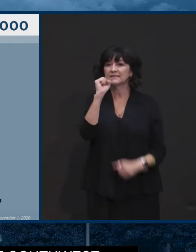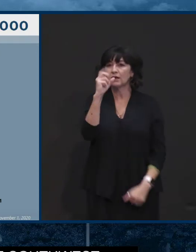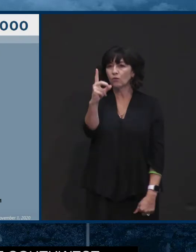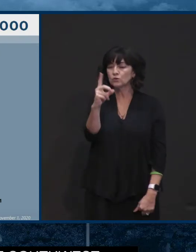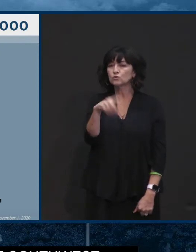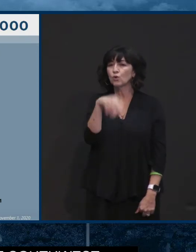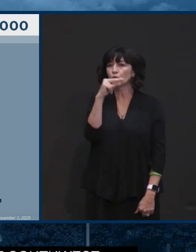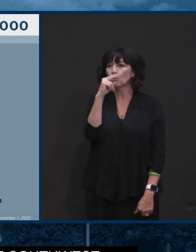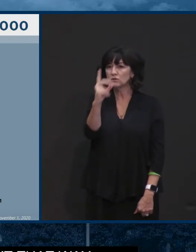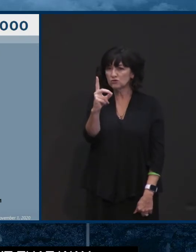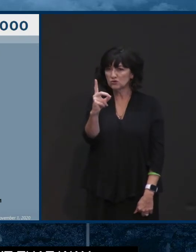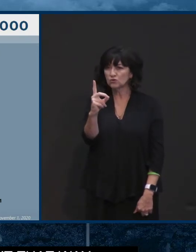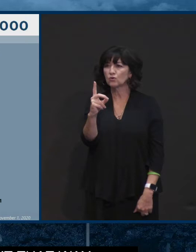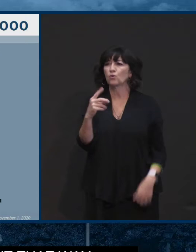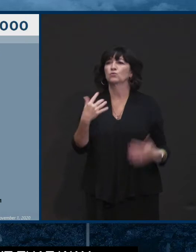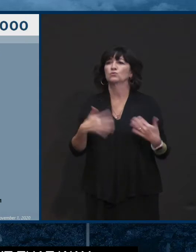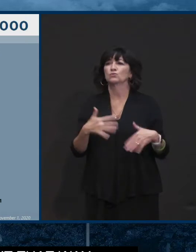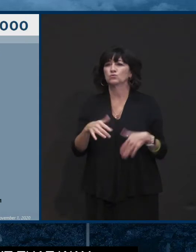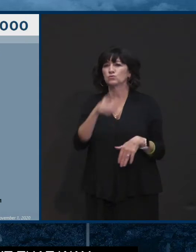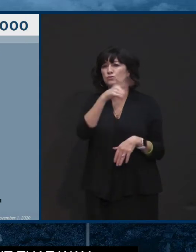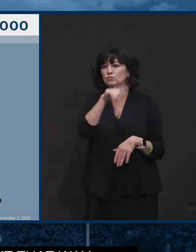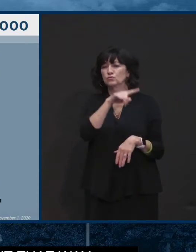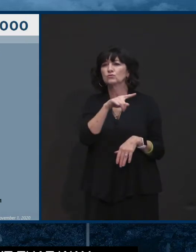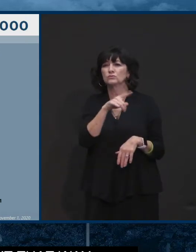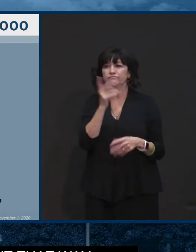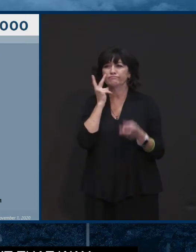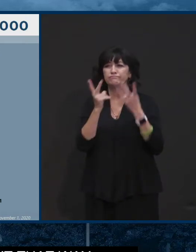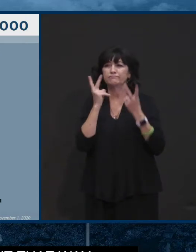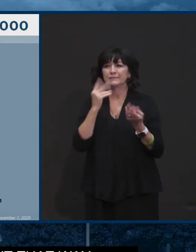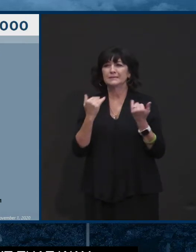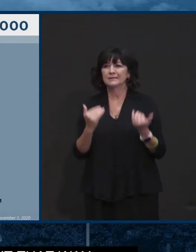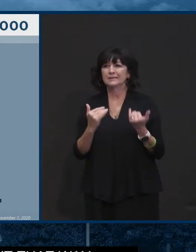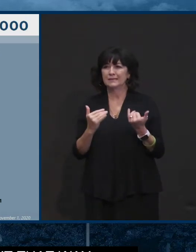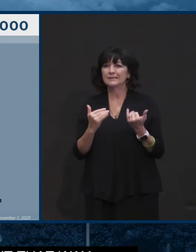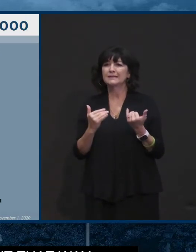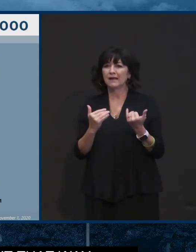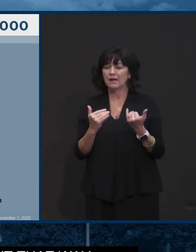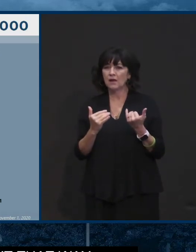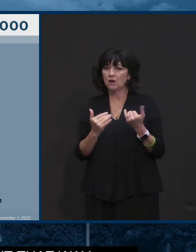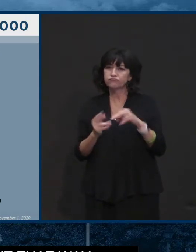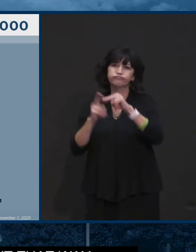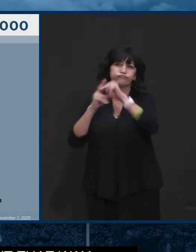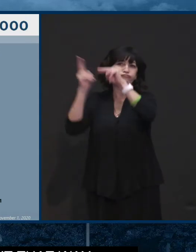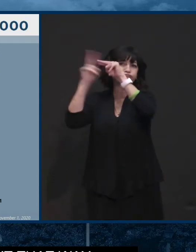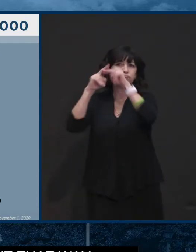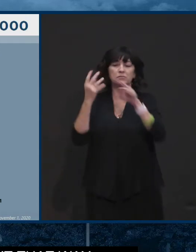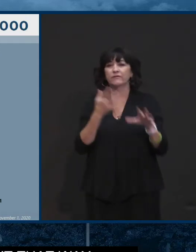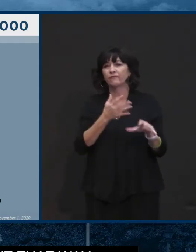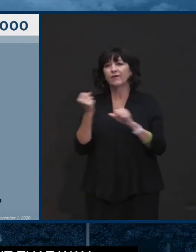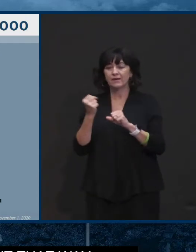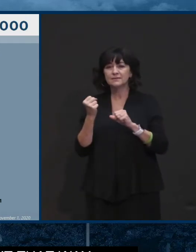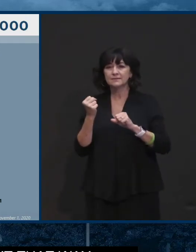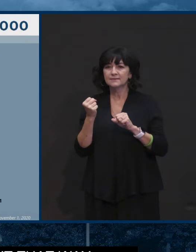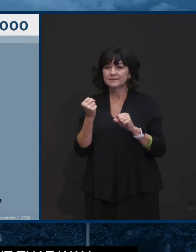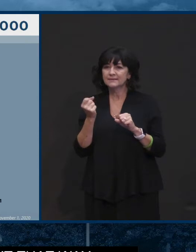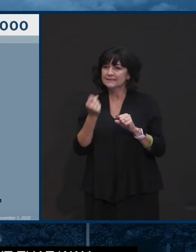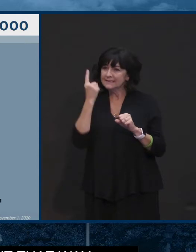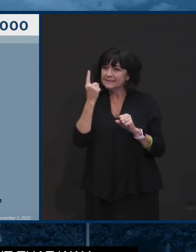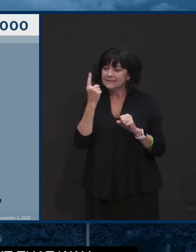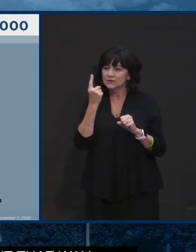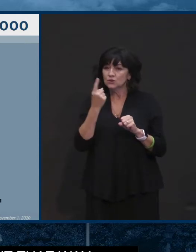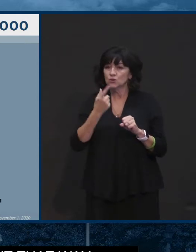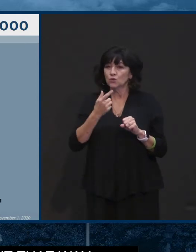high increases in new positive tests per 100,000. We're not headed in the right direction. We want to be going